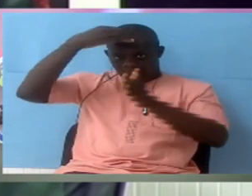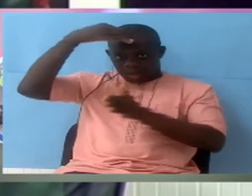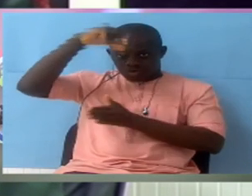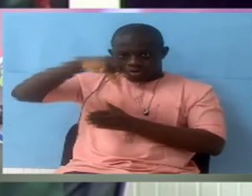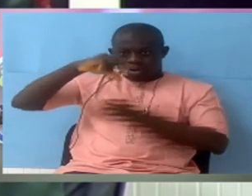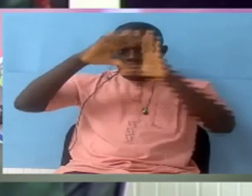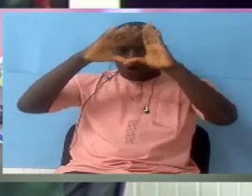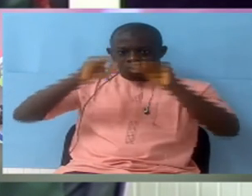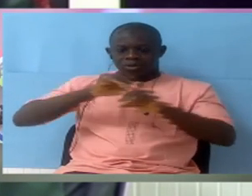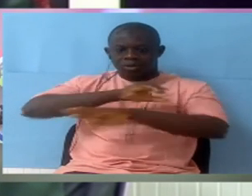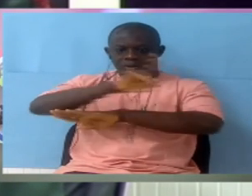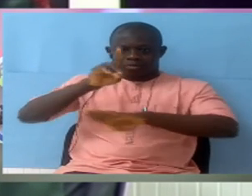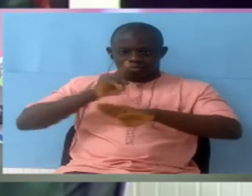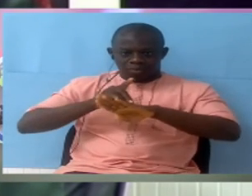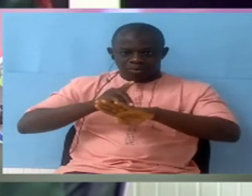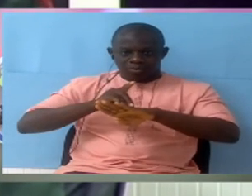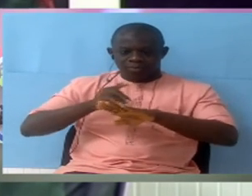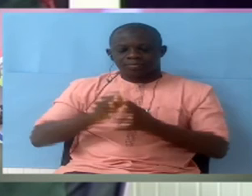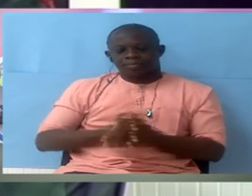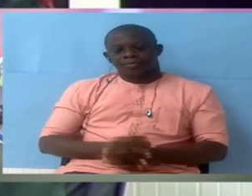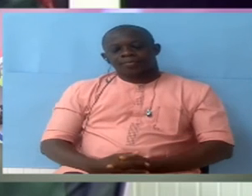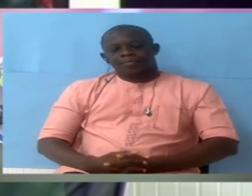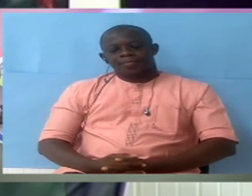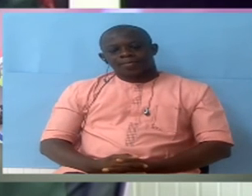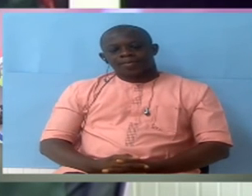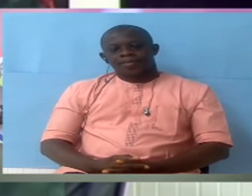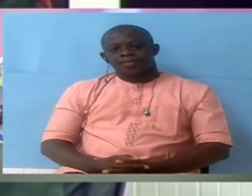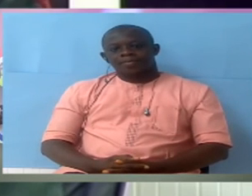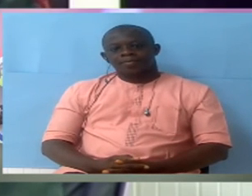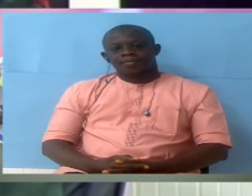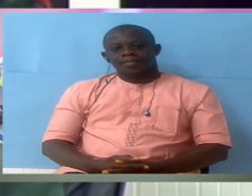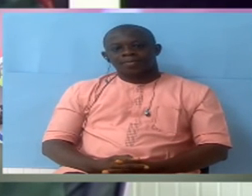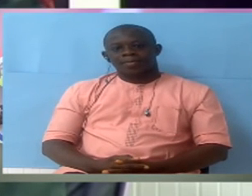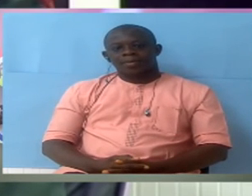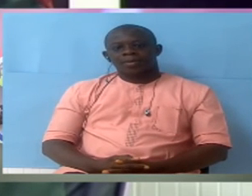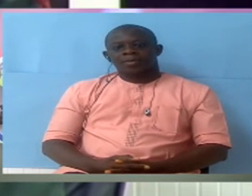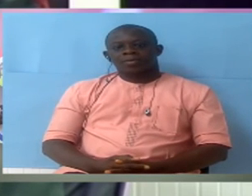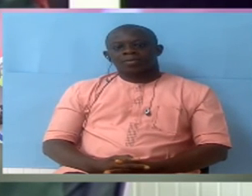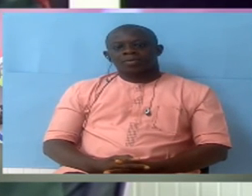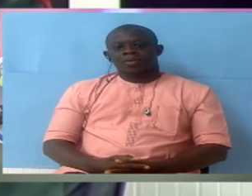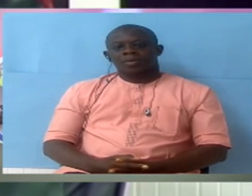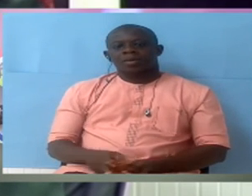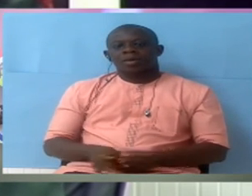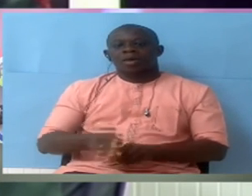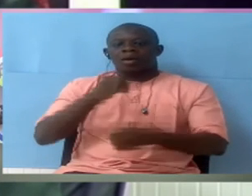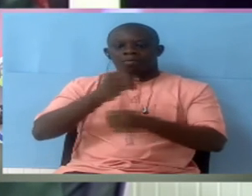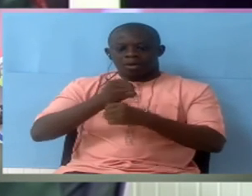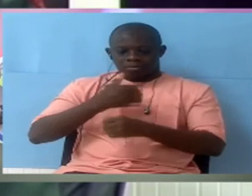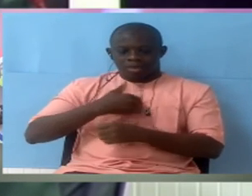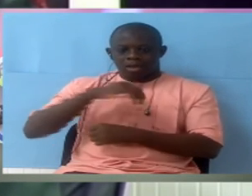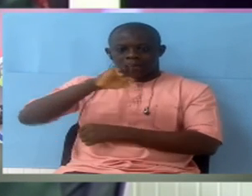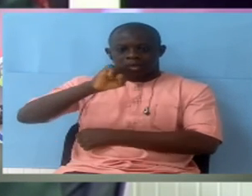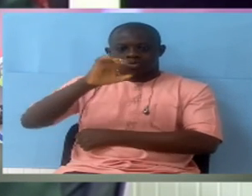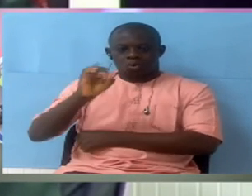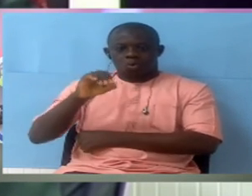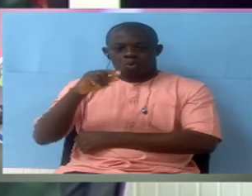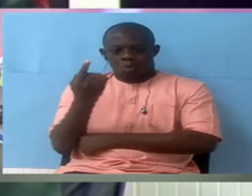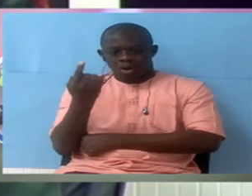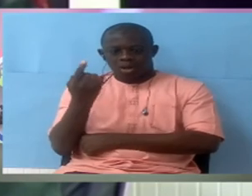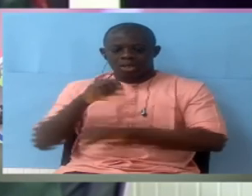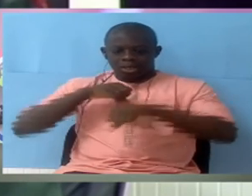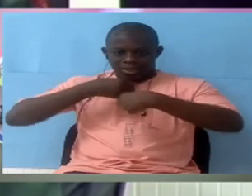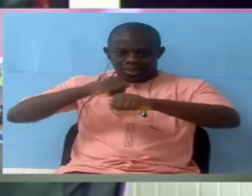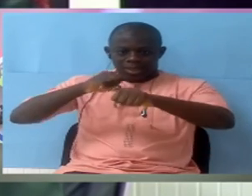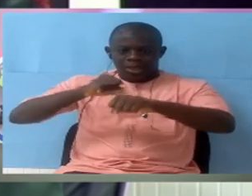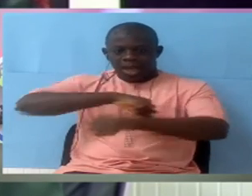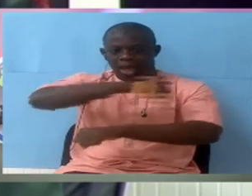ci makane bu mak bu soldari. Army headquarters as SO1 training and operation. Ma nek fa nak ci mahama bi